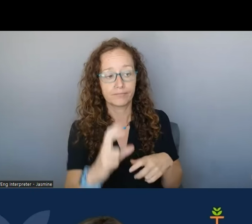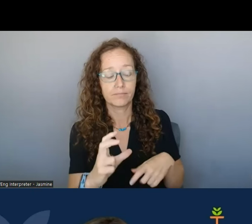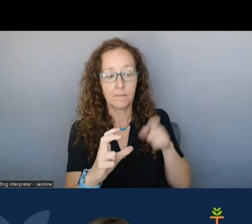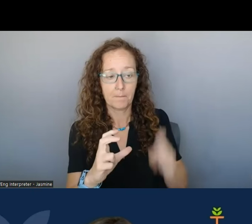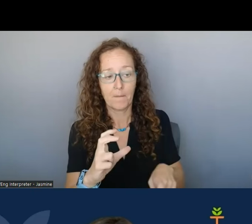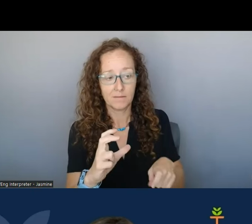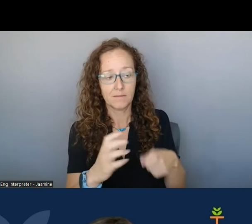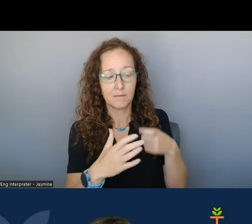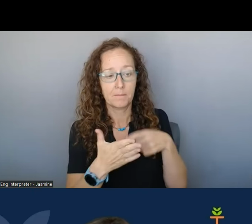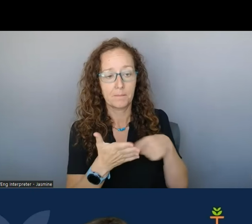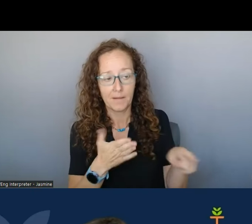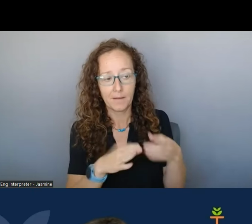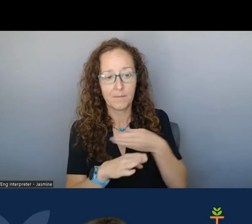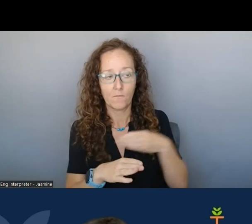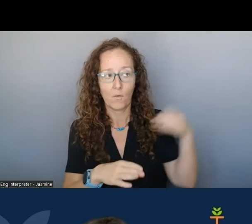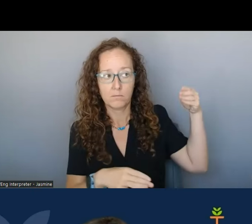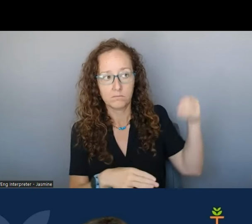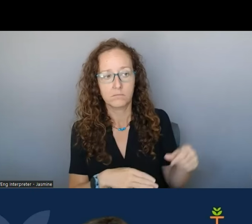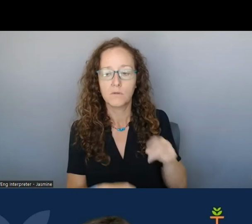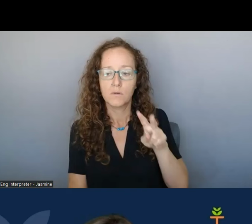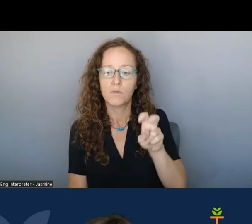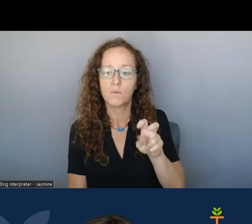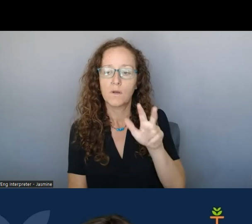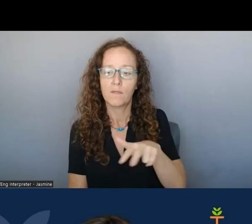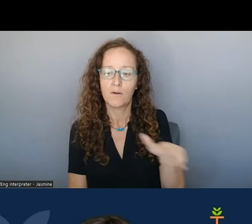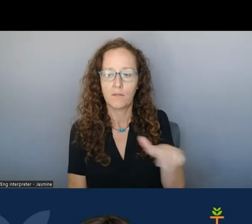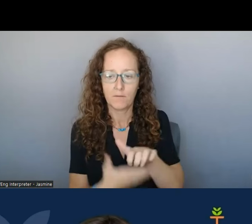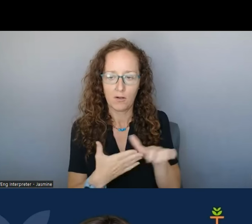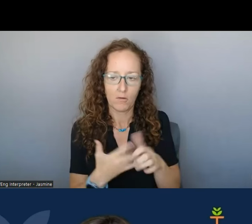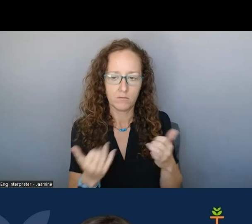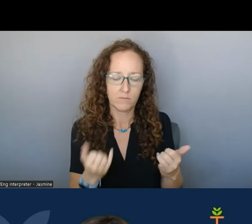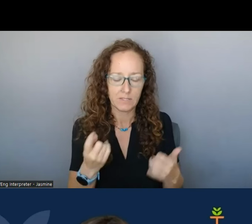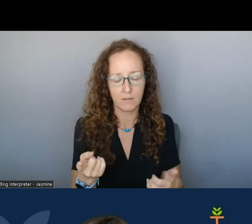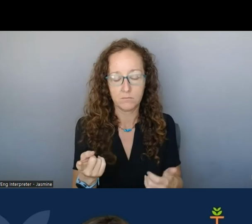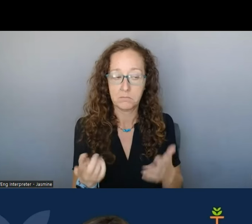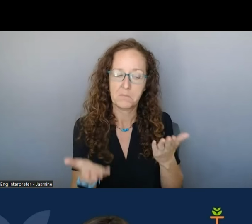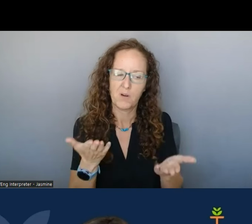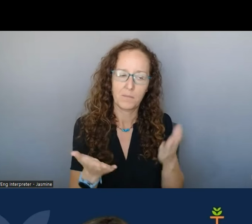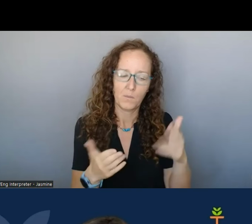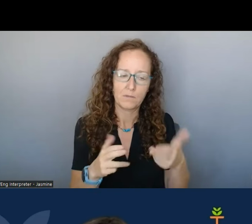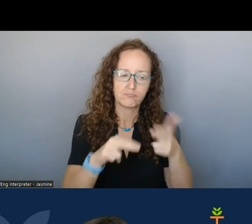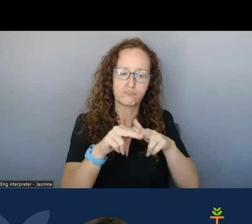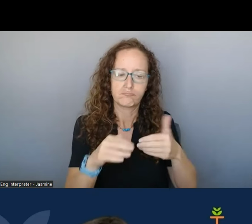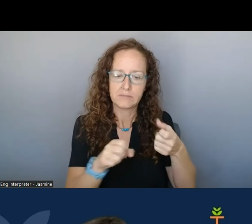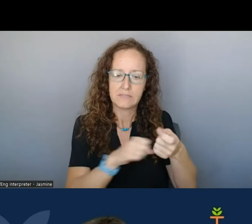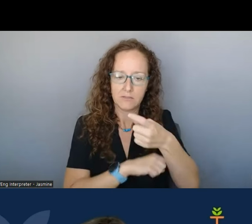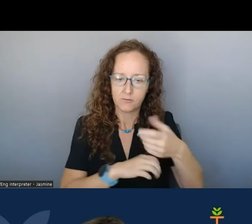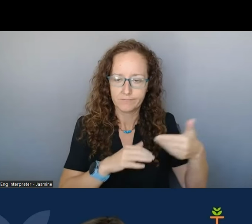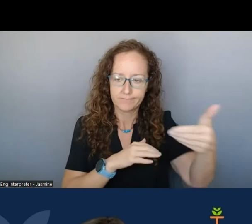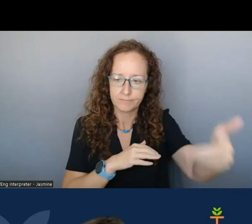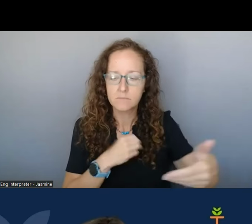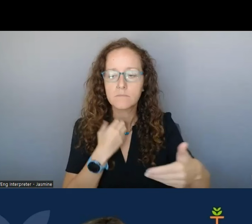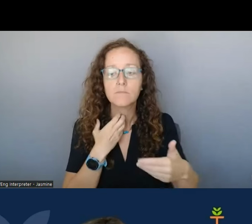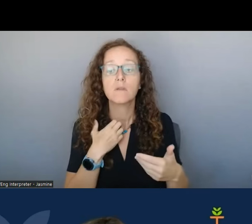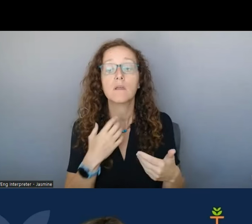can change every year as well. So in general, after that deductible has met, Medicare typically